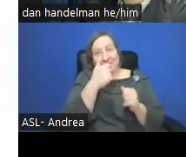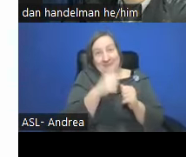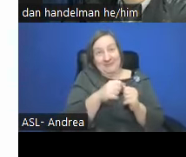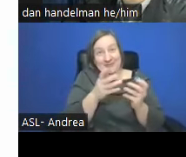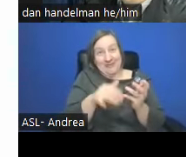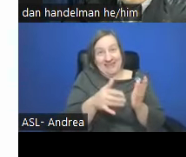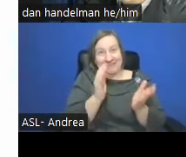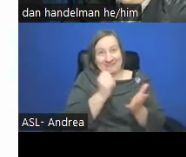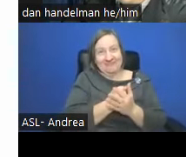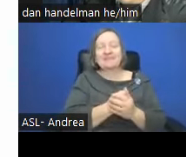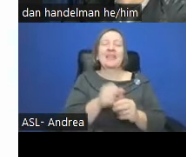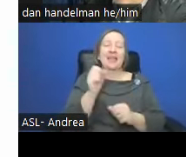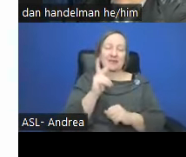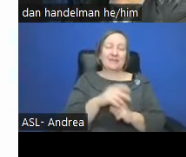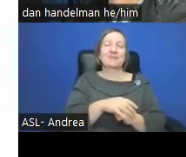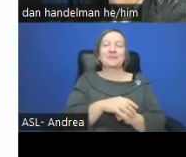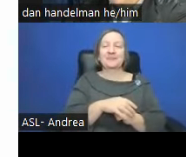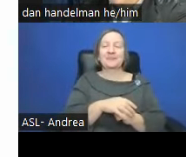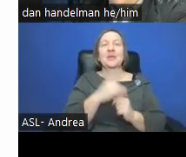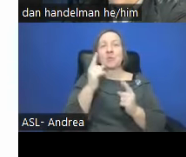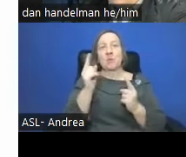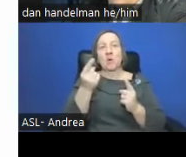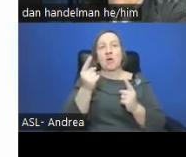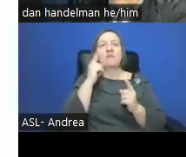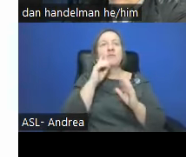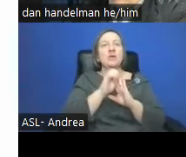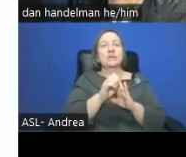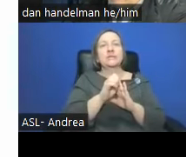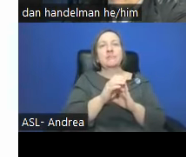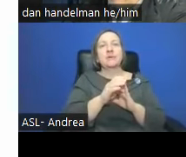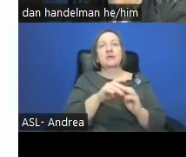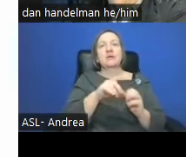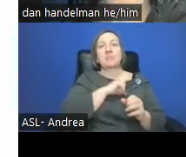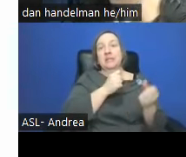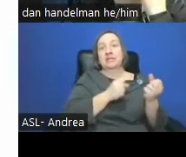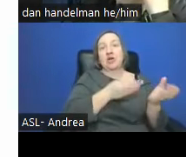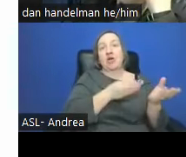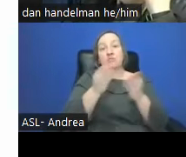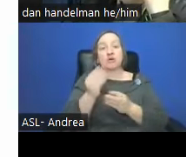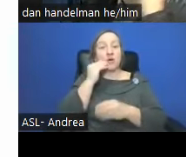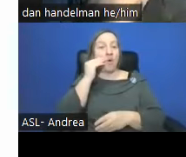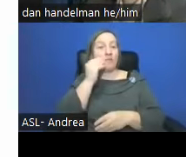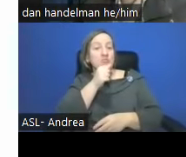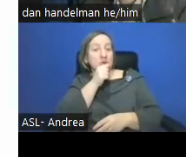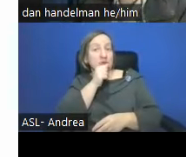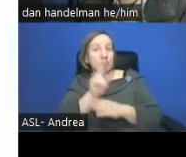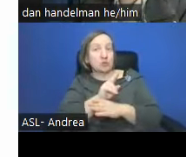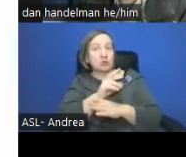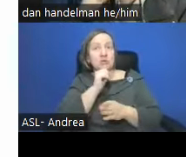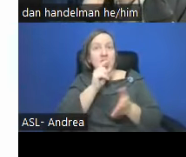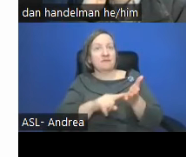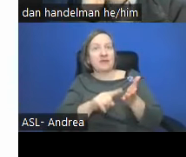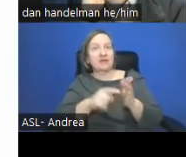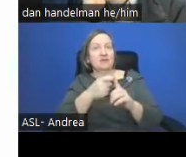that was. Okay, so 1, for example, taking home a police car for personal use would not be investigated by the